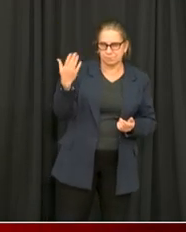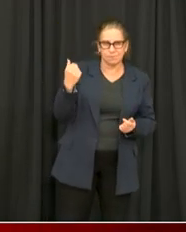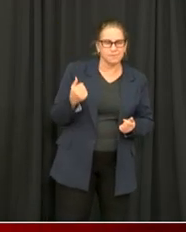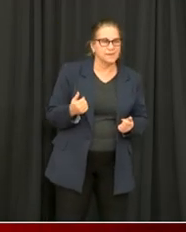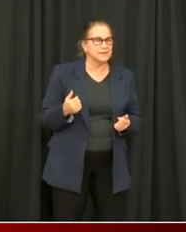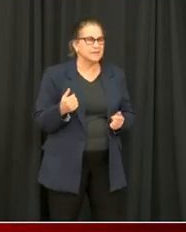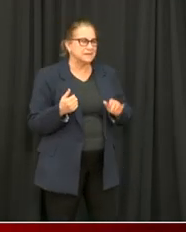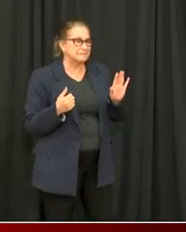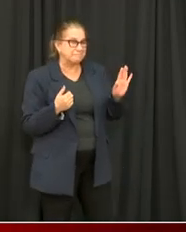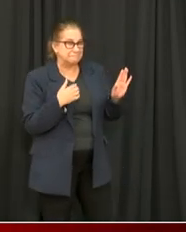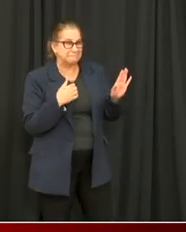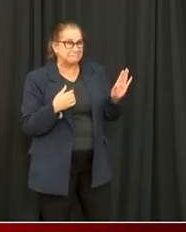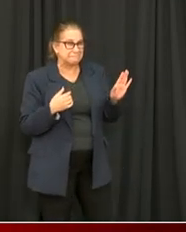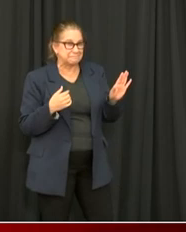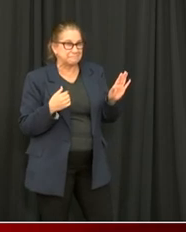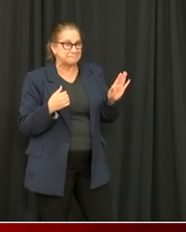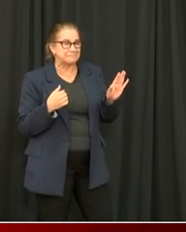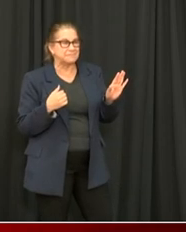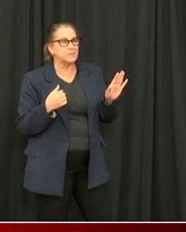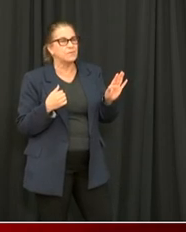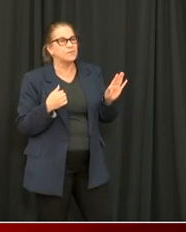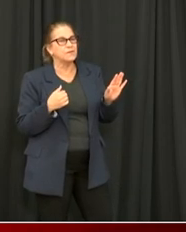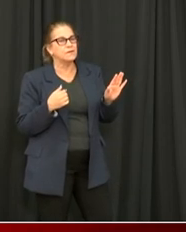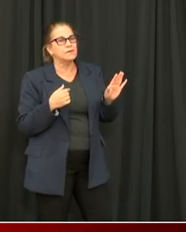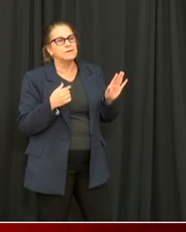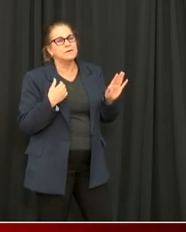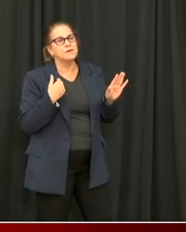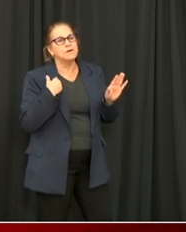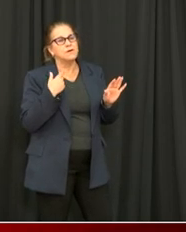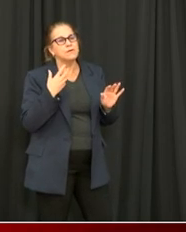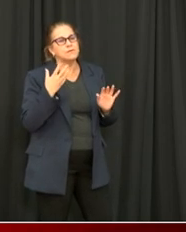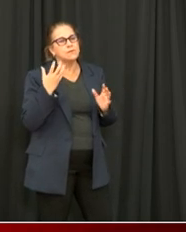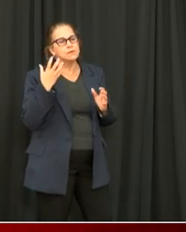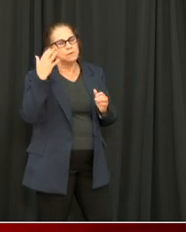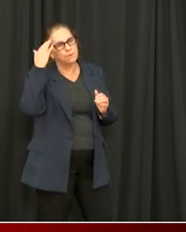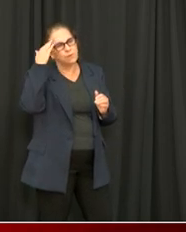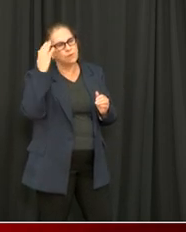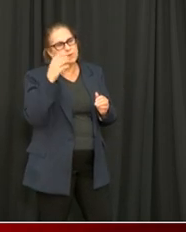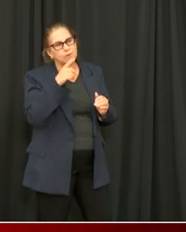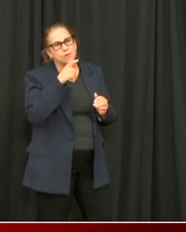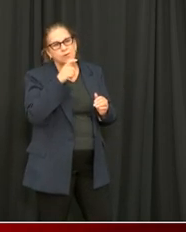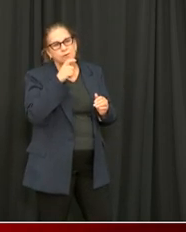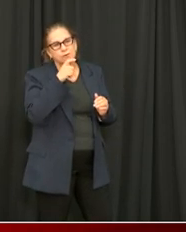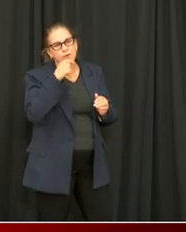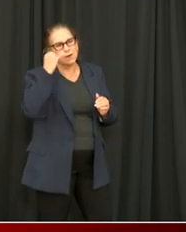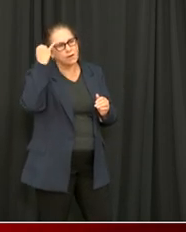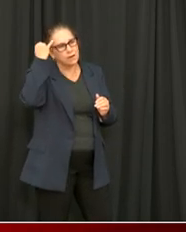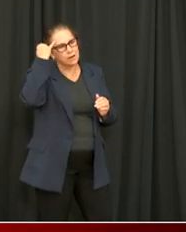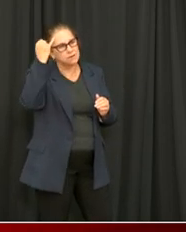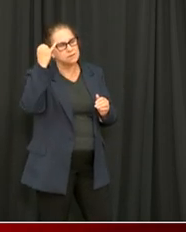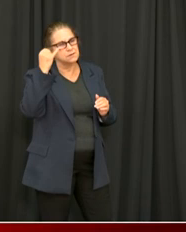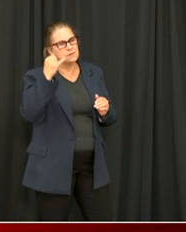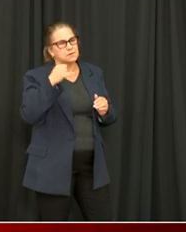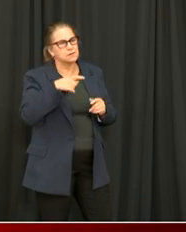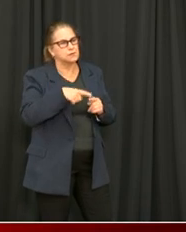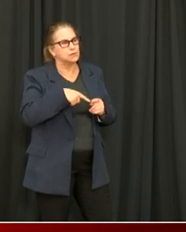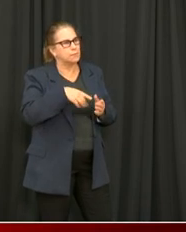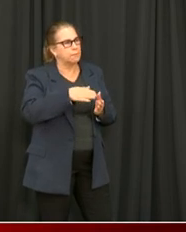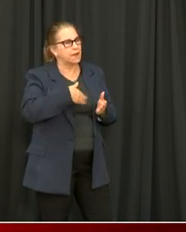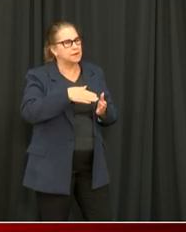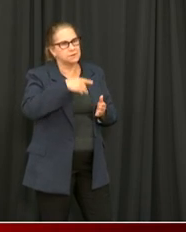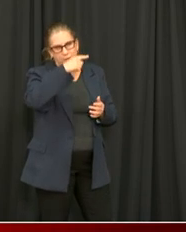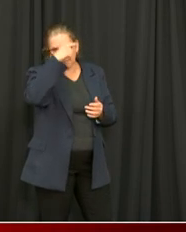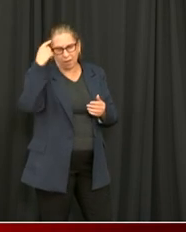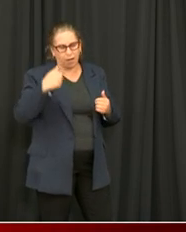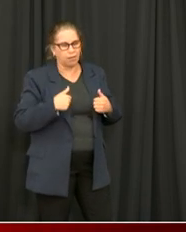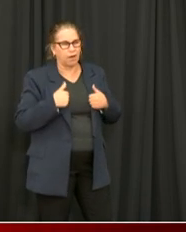I went out of town. But who exactly's idea was it to paint Black Lives Matter? Was that one specific person's idea to paint Black Lives Matter